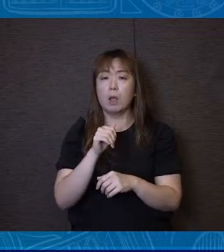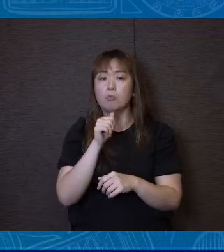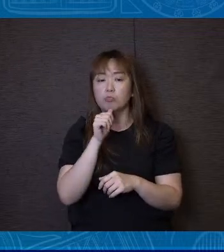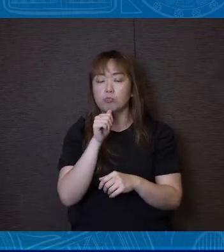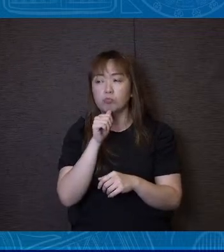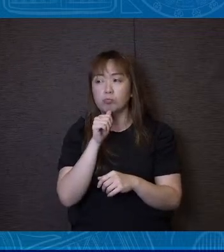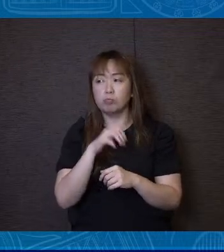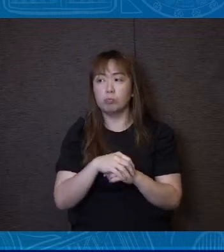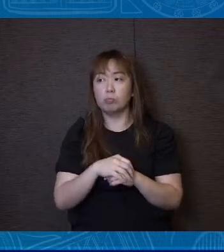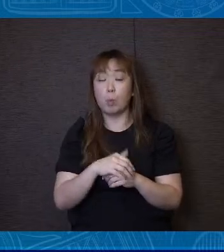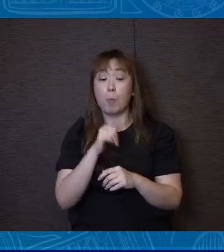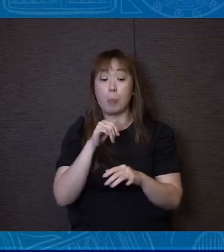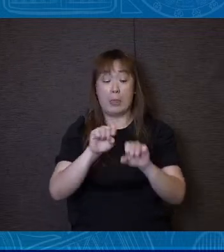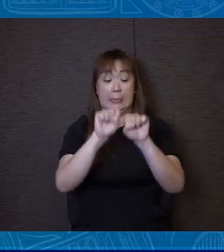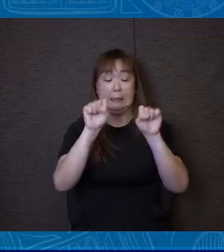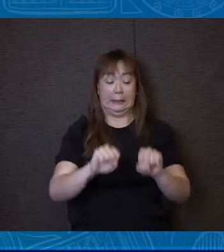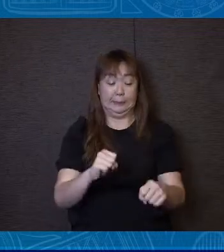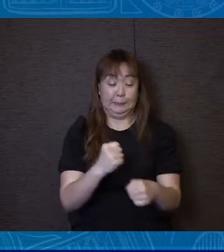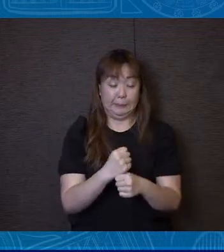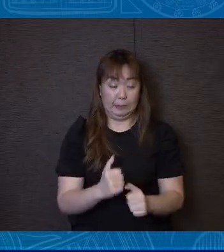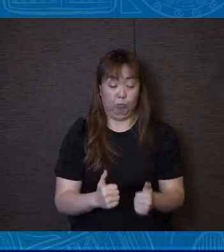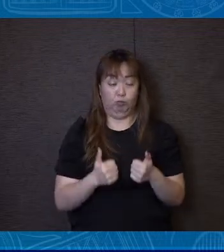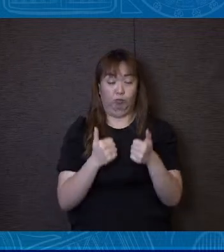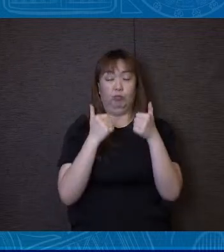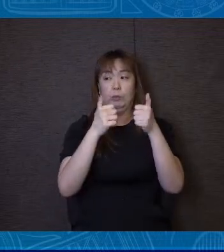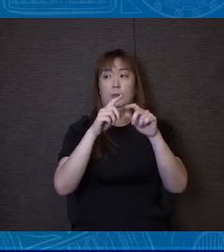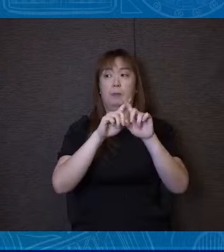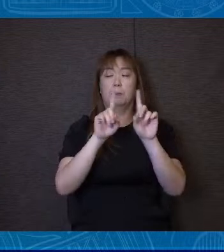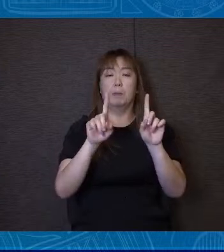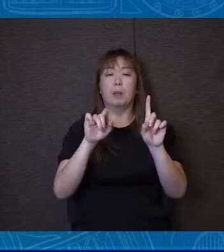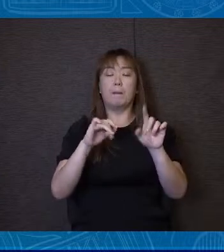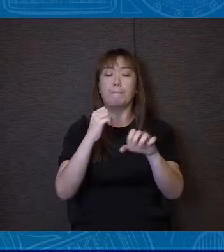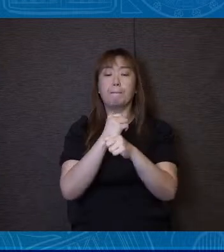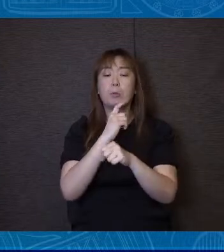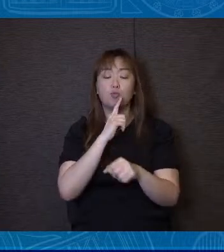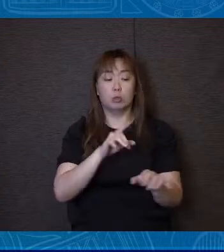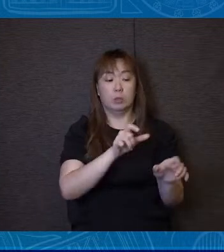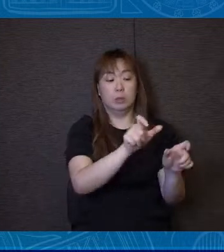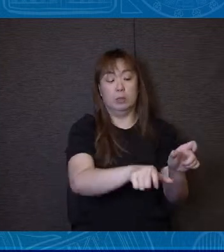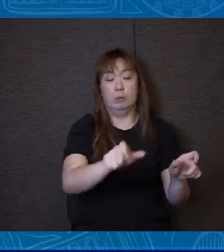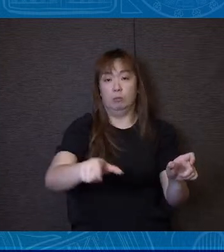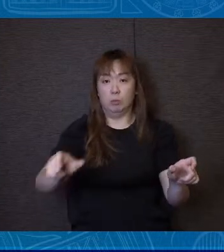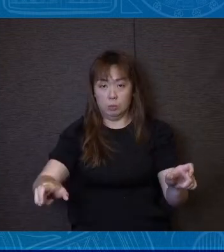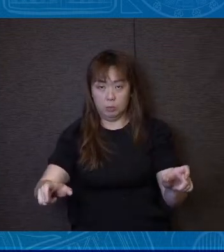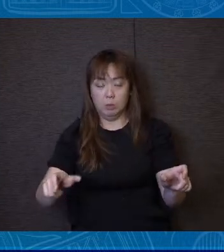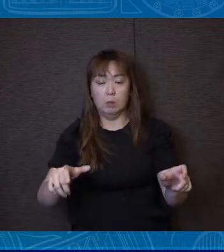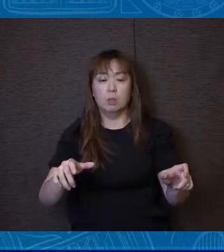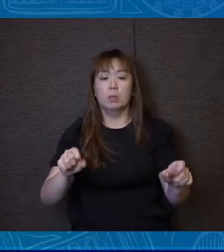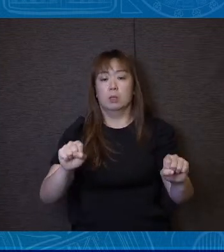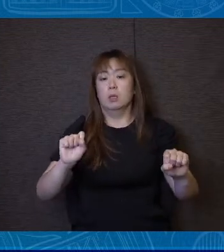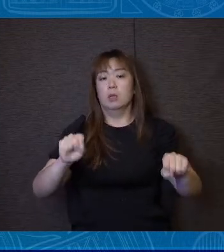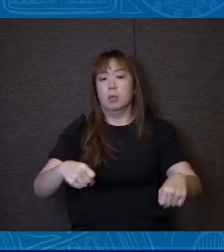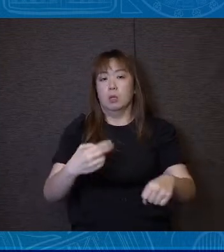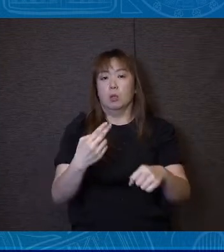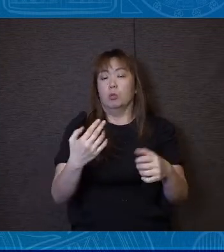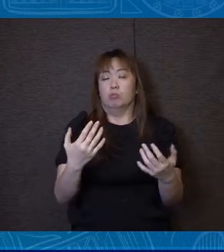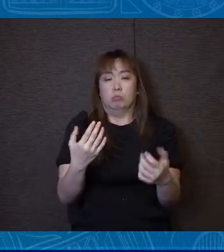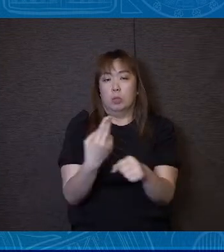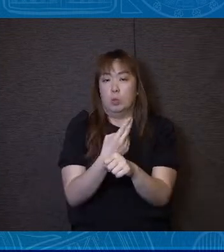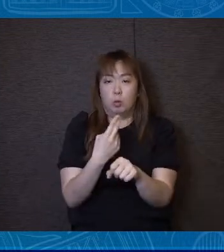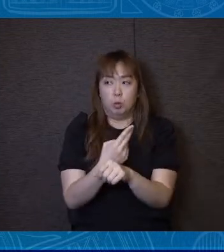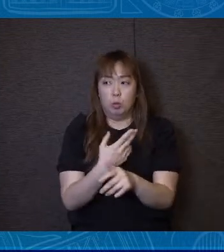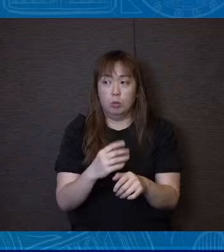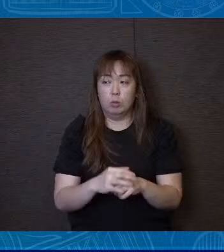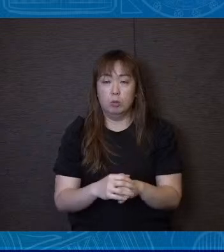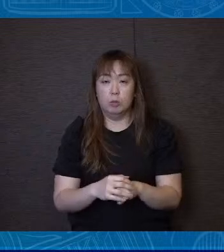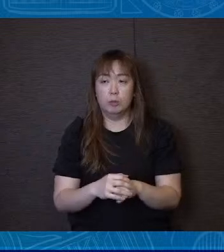optimizing the system, but also making sure that everybody is able to use it by addressing the non-technical stuff, which